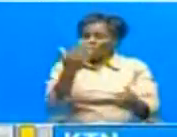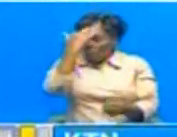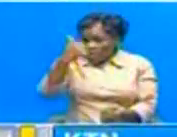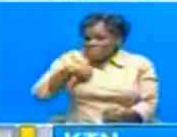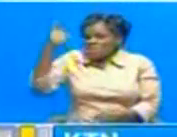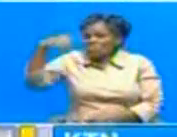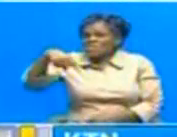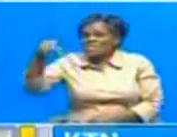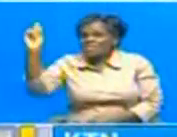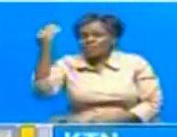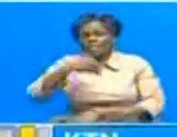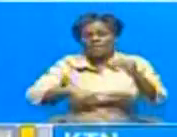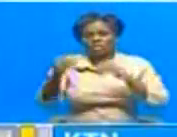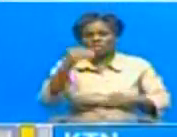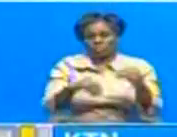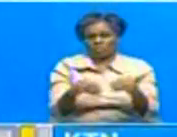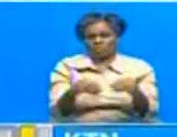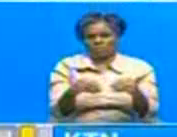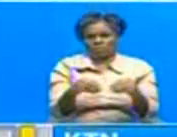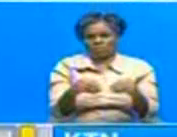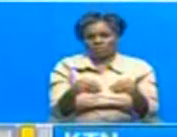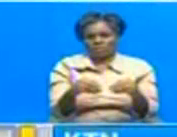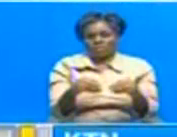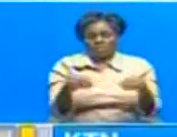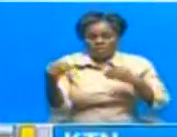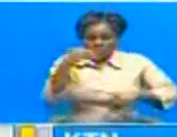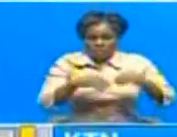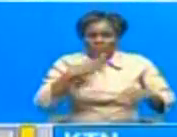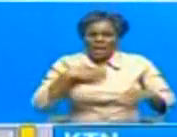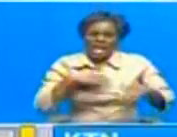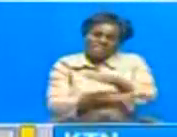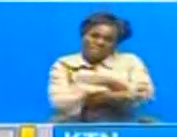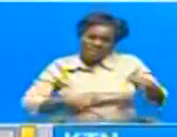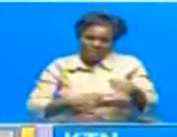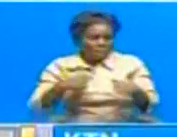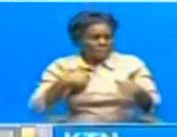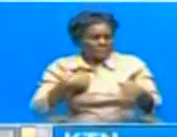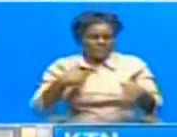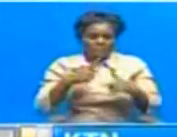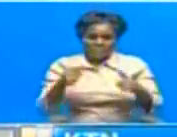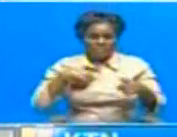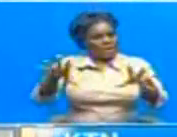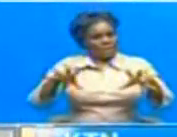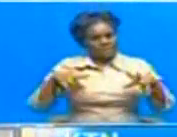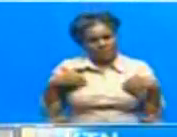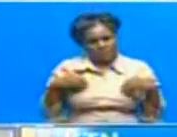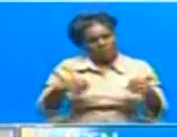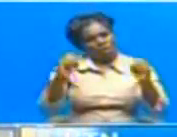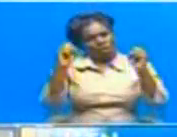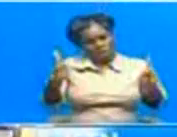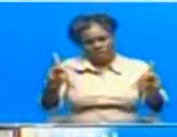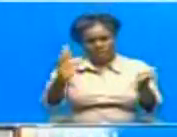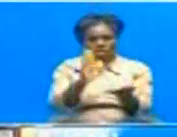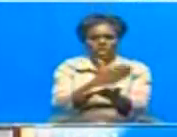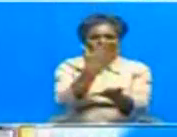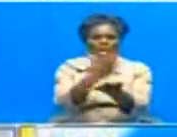the elections. Yeah. Huh? And my victory was stolen. But I agreed to compromise. And say, okay, we'll share